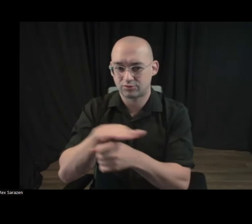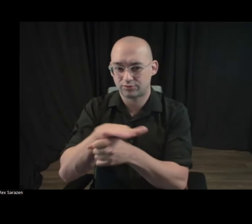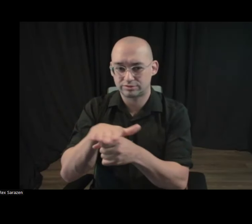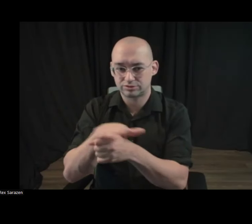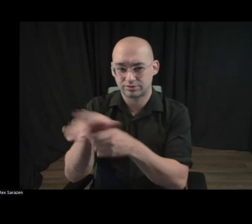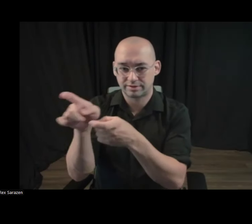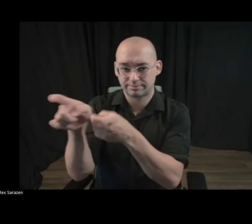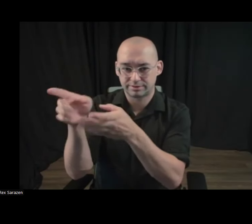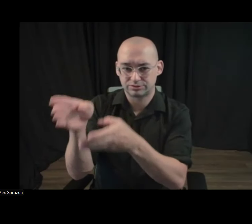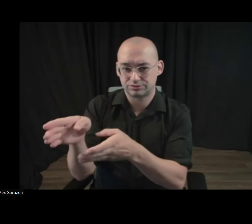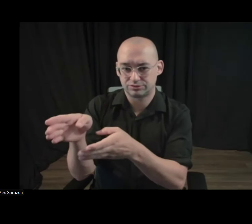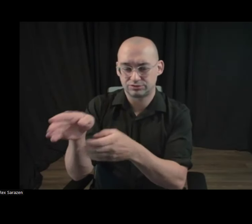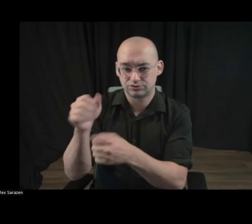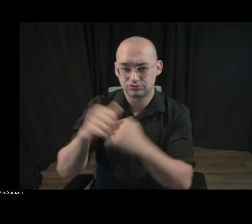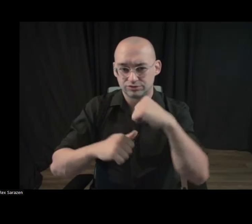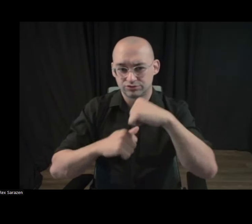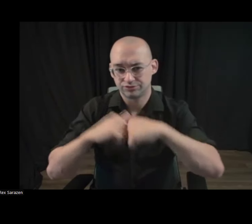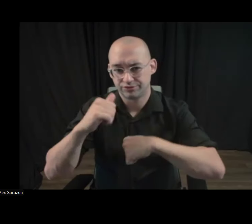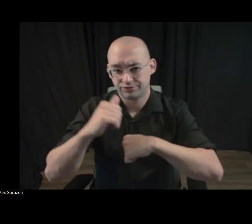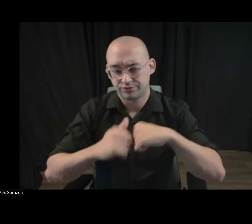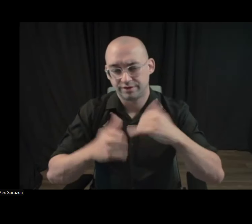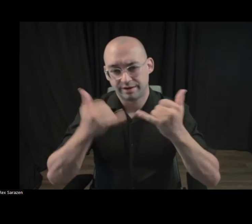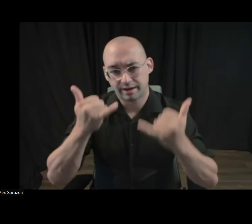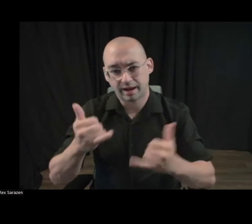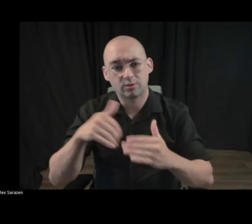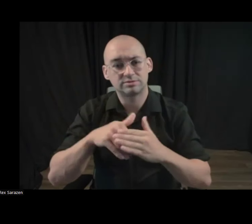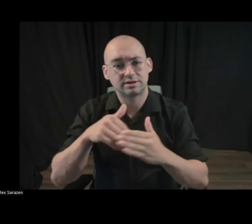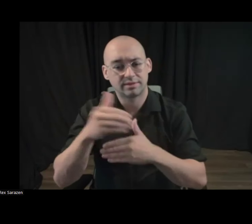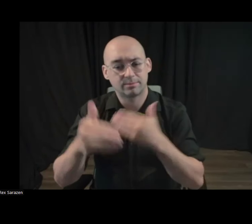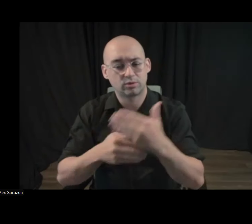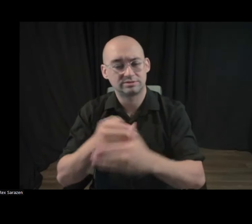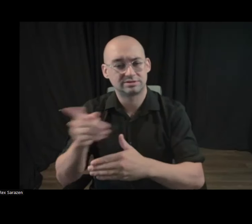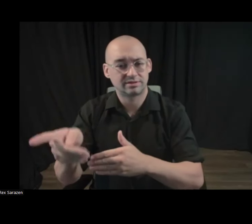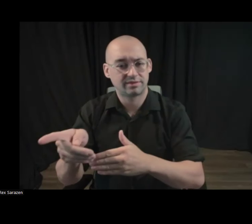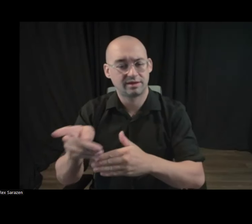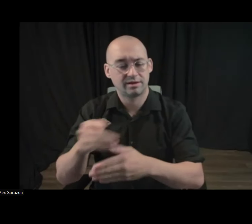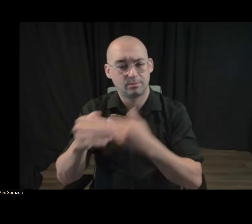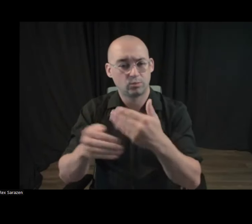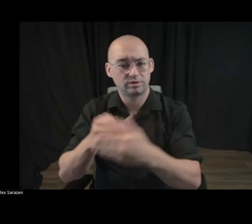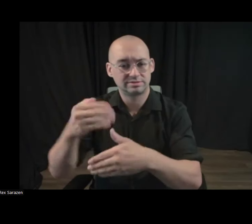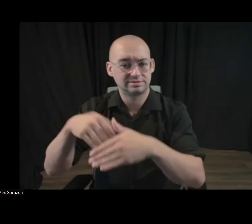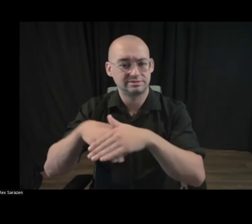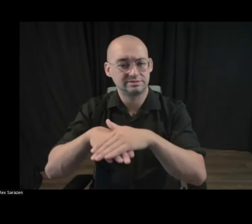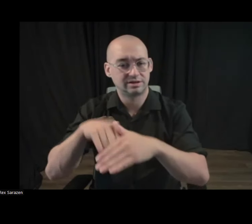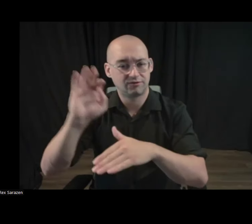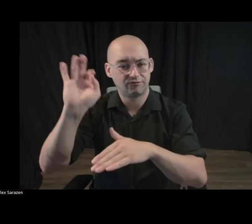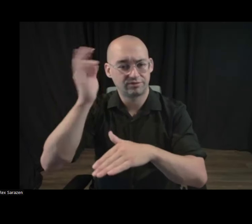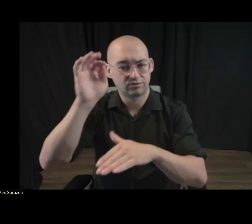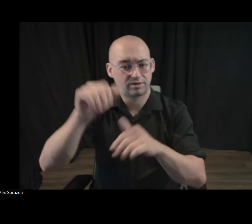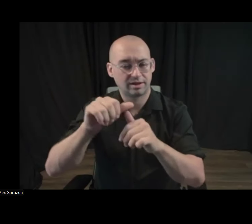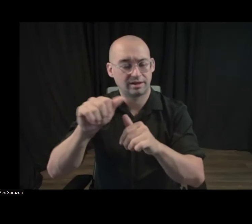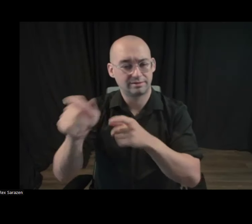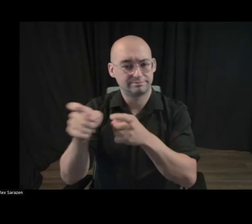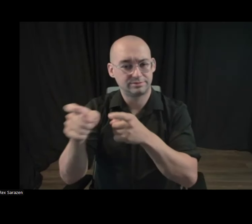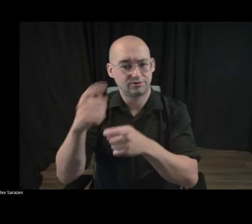structure. They are in the process of being folded under the Federal Administration for Children